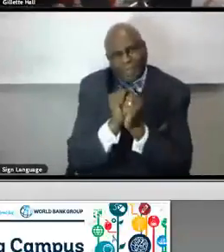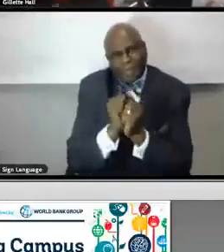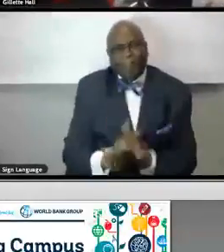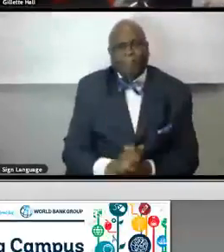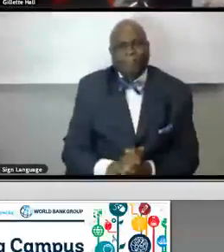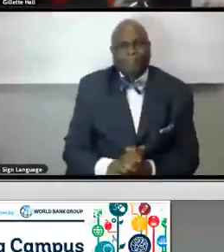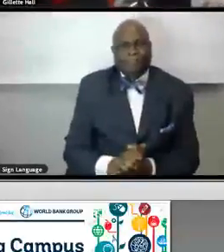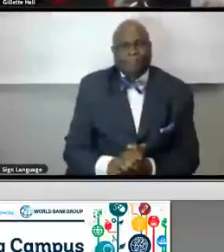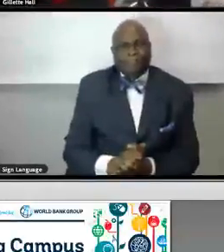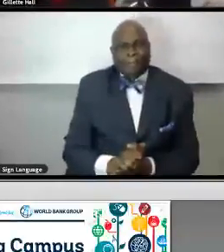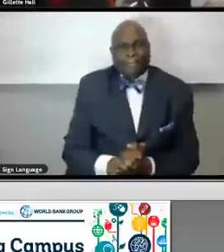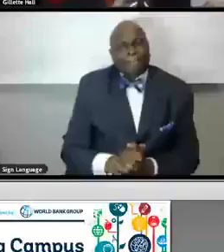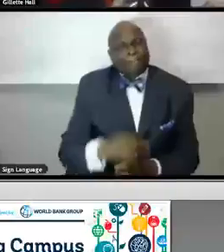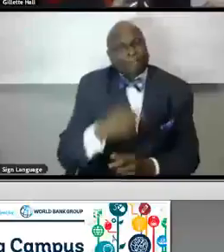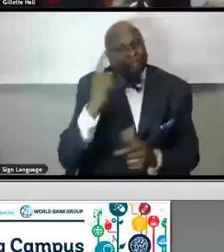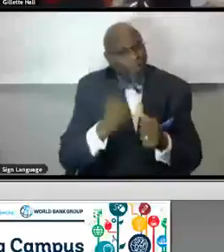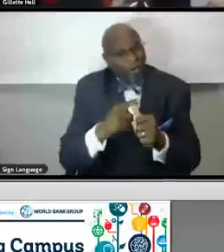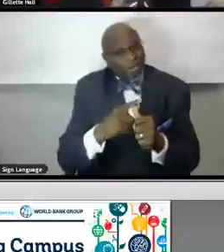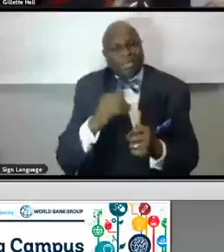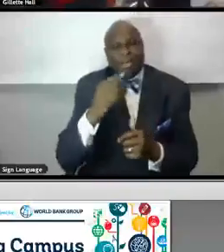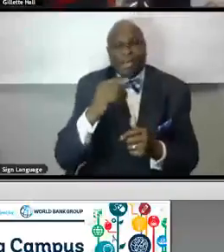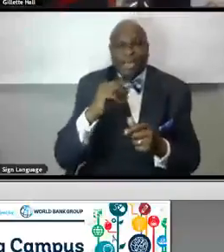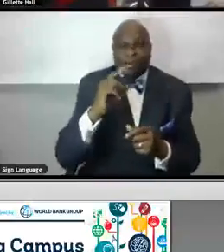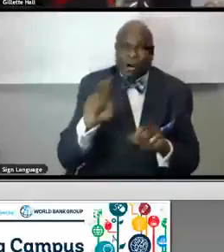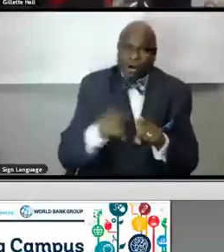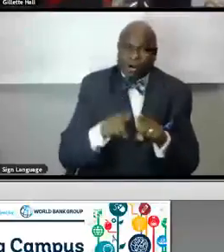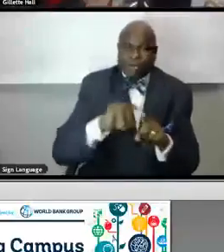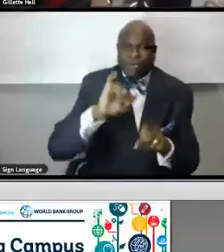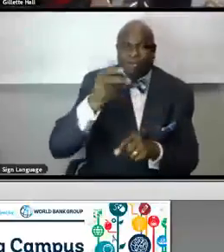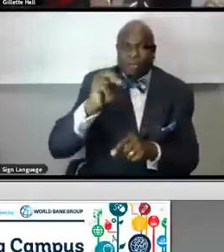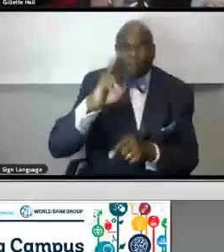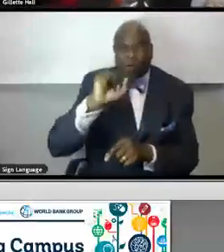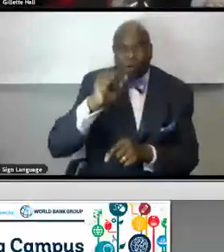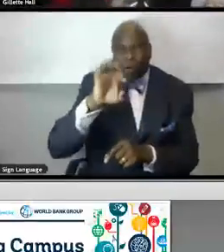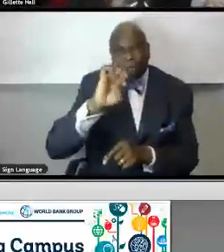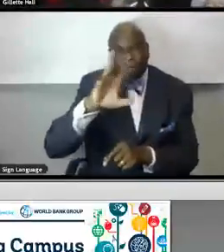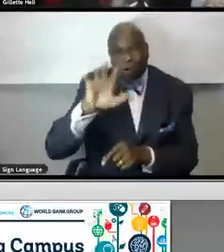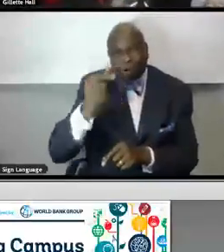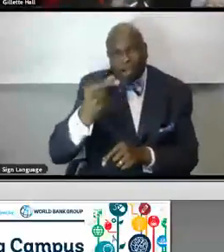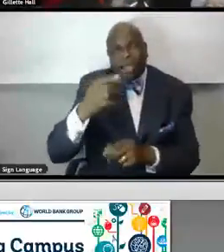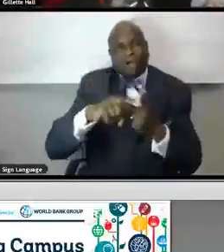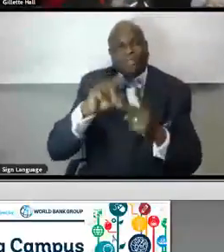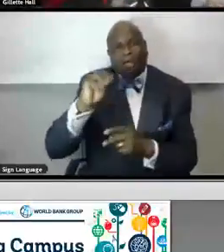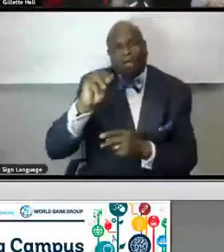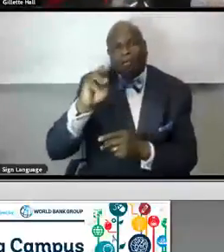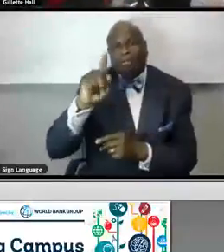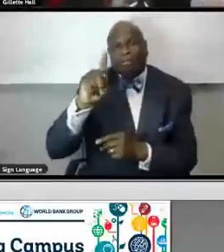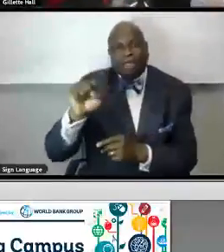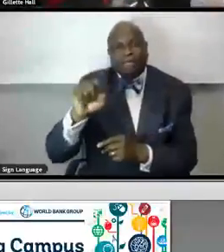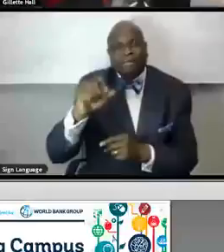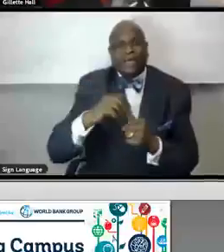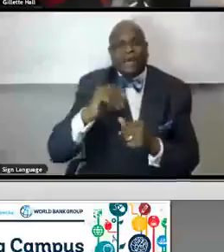together. One was, of course, one was also from John Cornwell. Now there's another one from Amjad Tas,